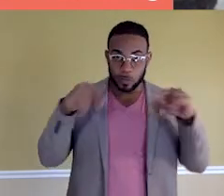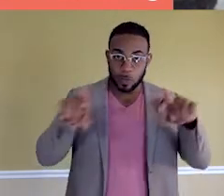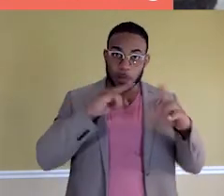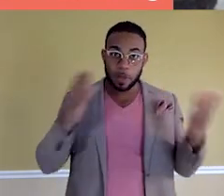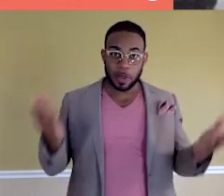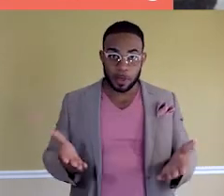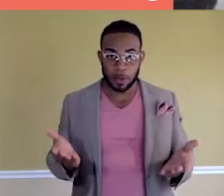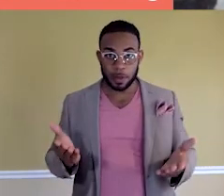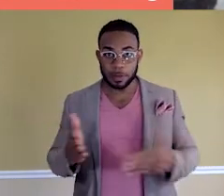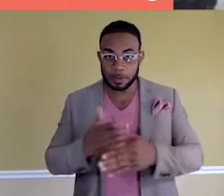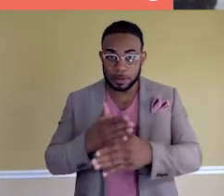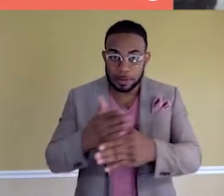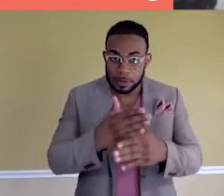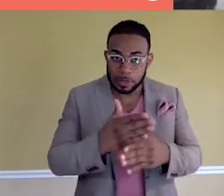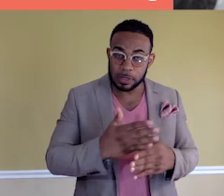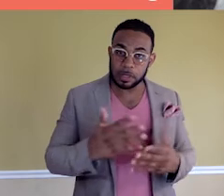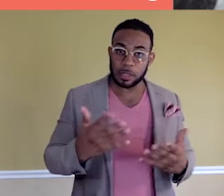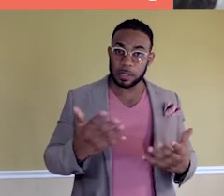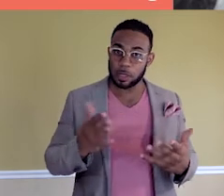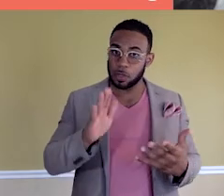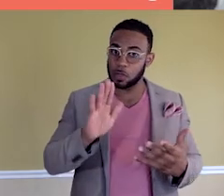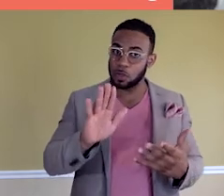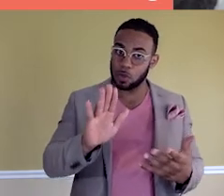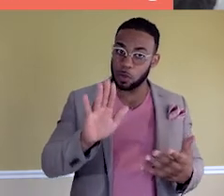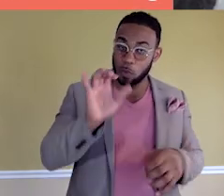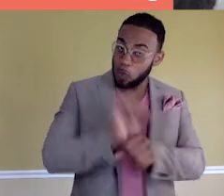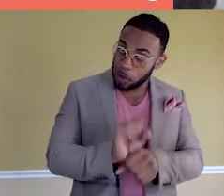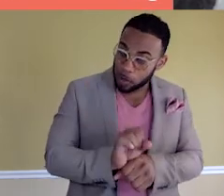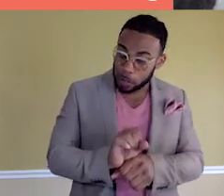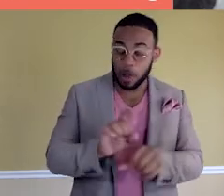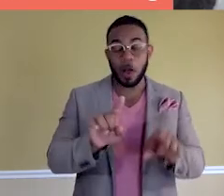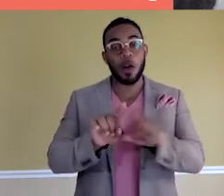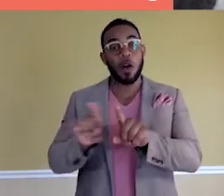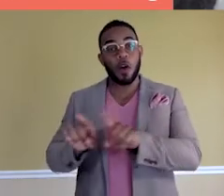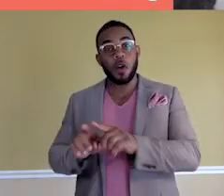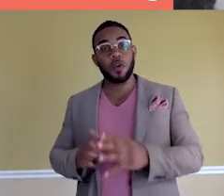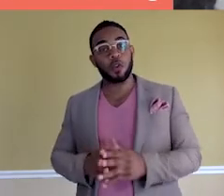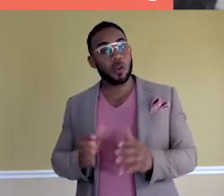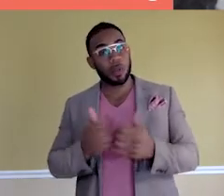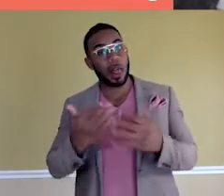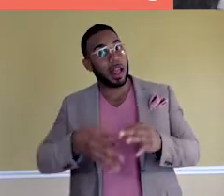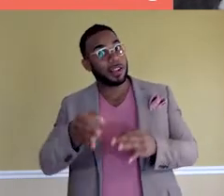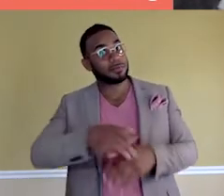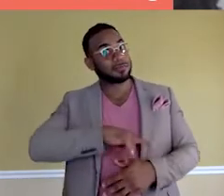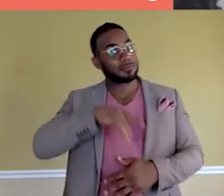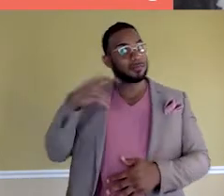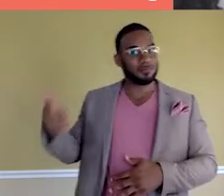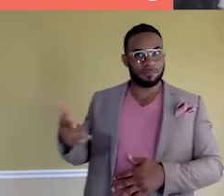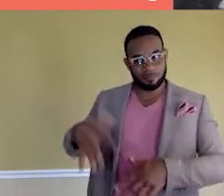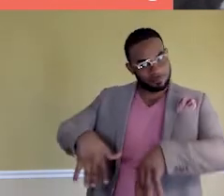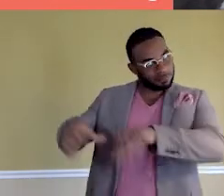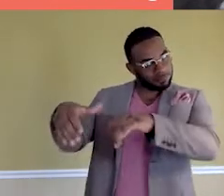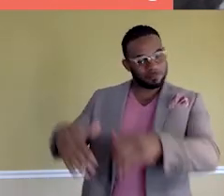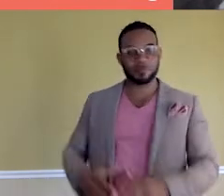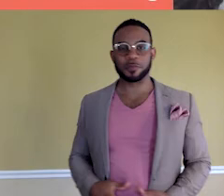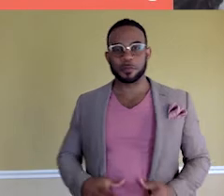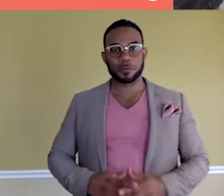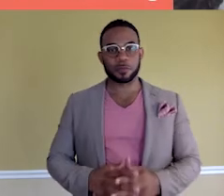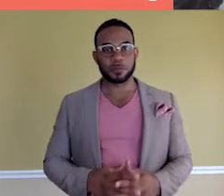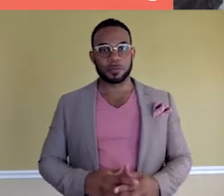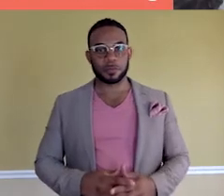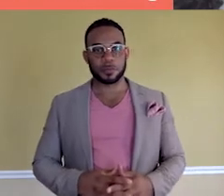be here and share your work. And without further ado, take it away.